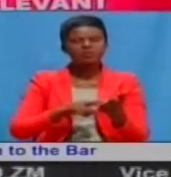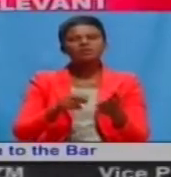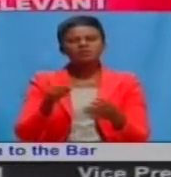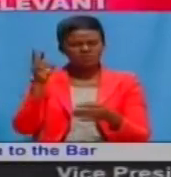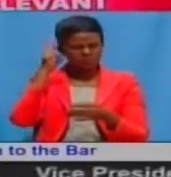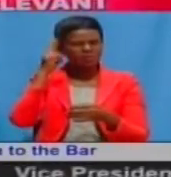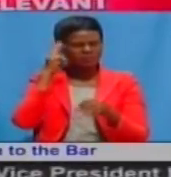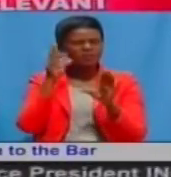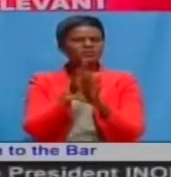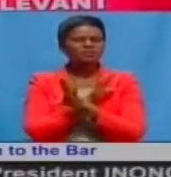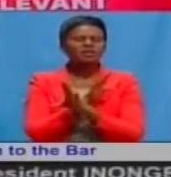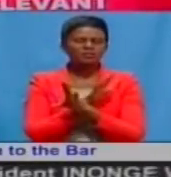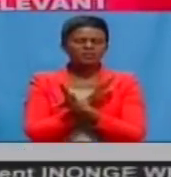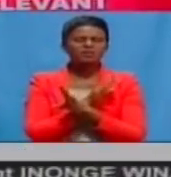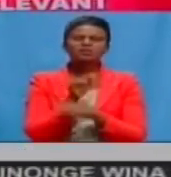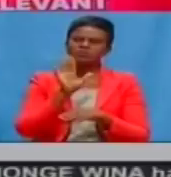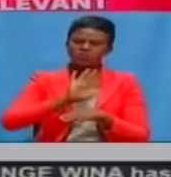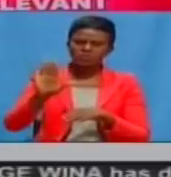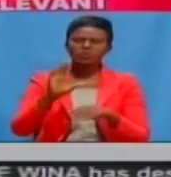of Zambia's worst air crash.